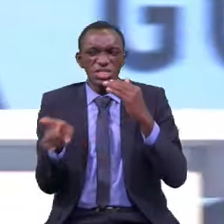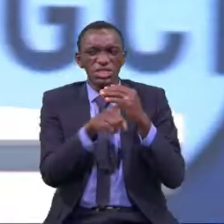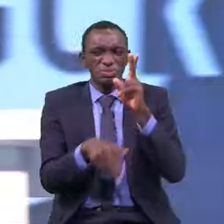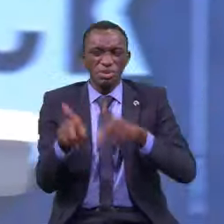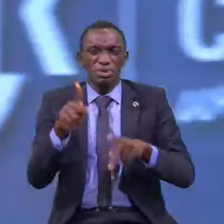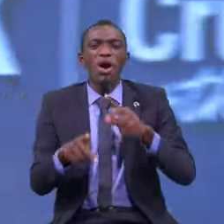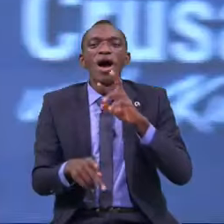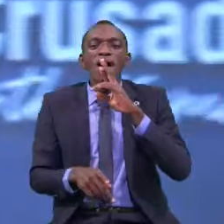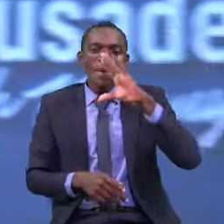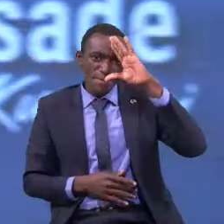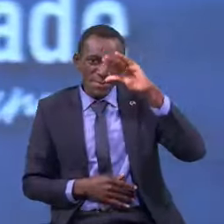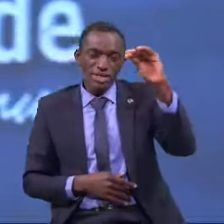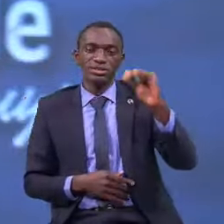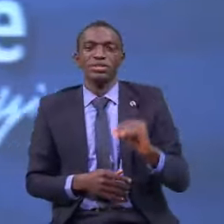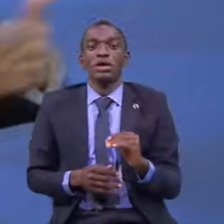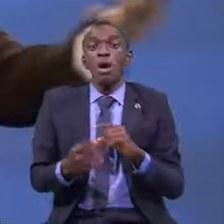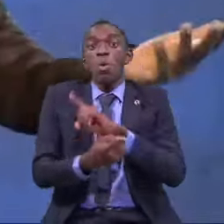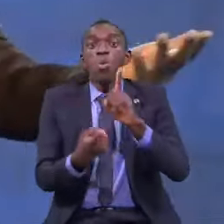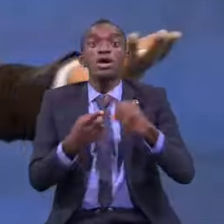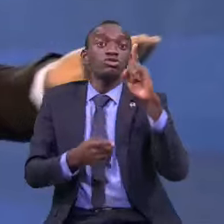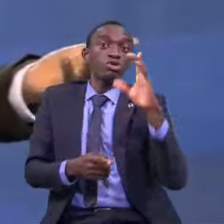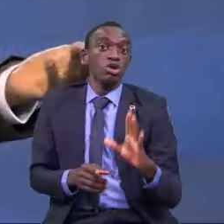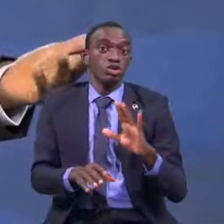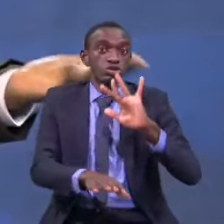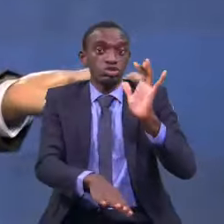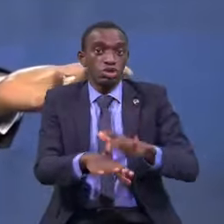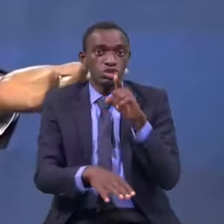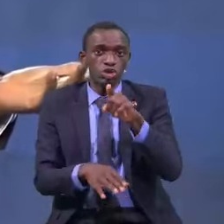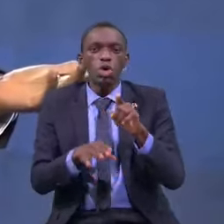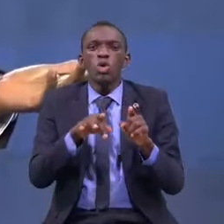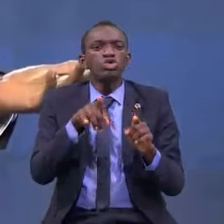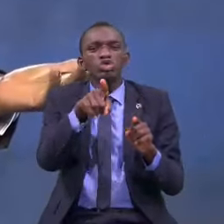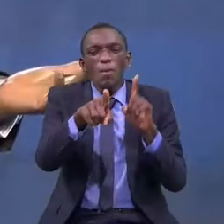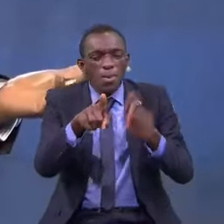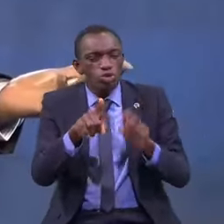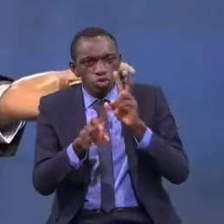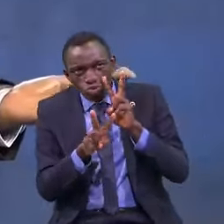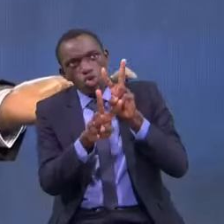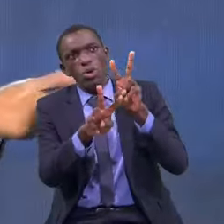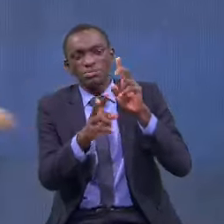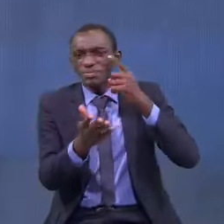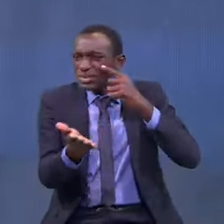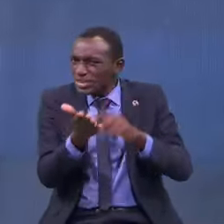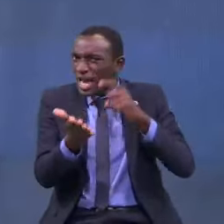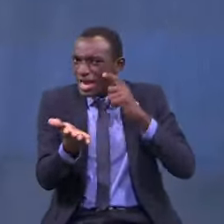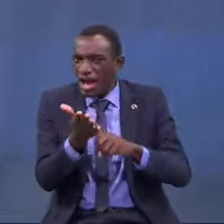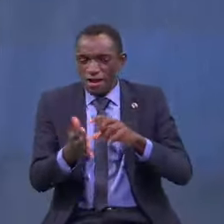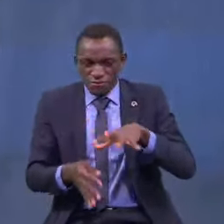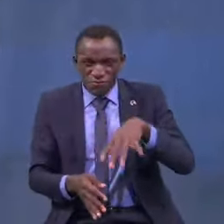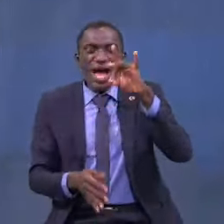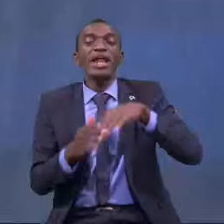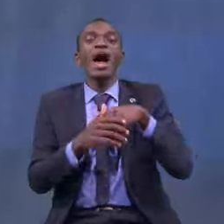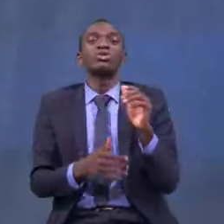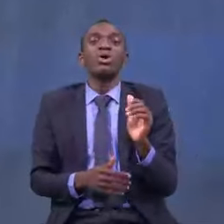When God touches you, you must look, you must search, you must find out, am